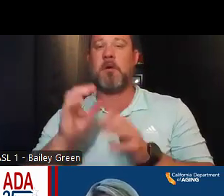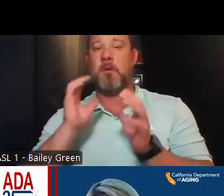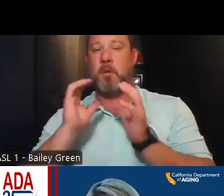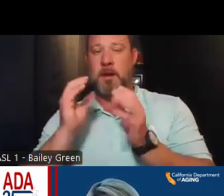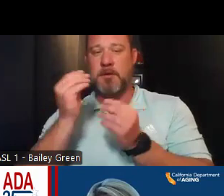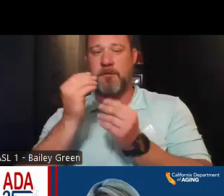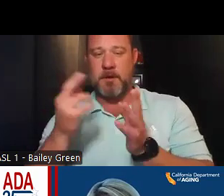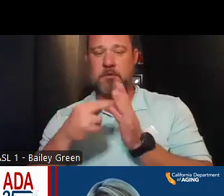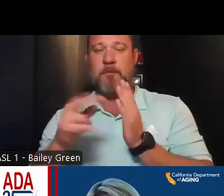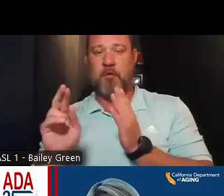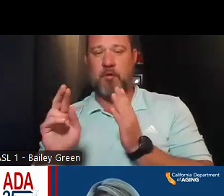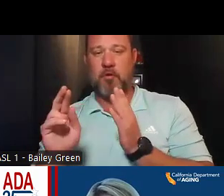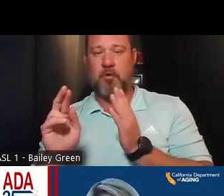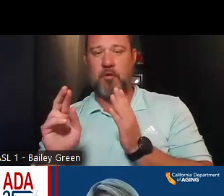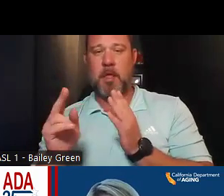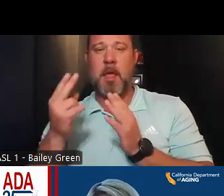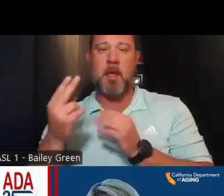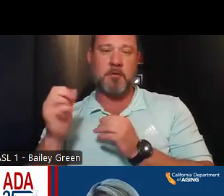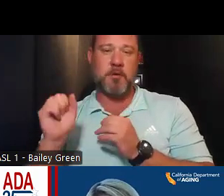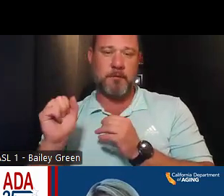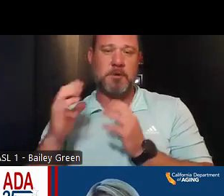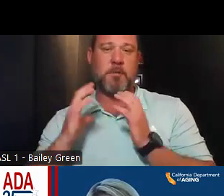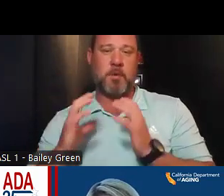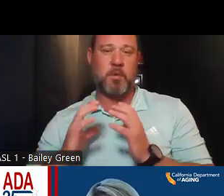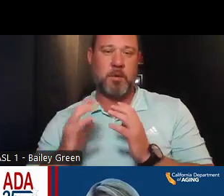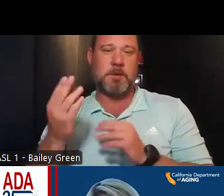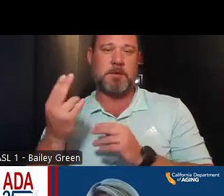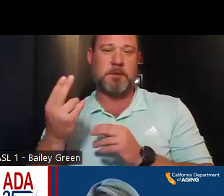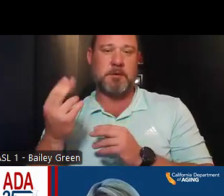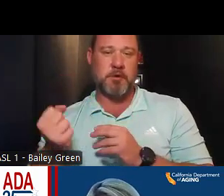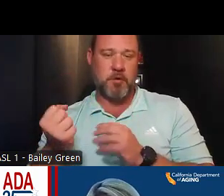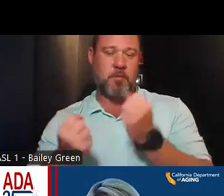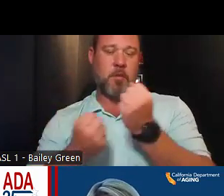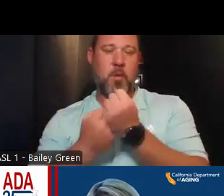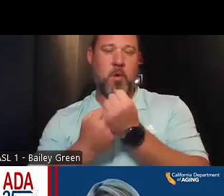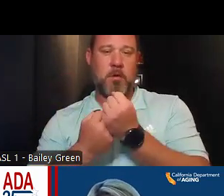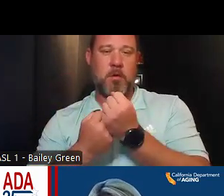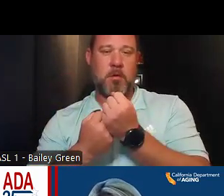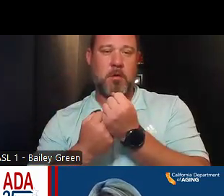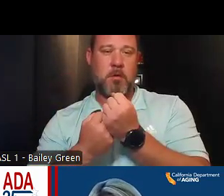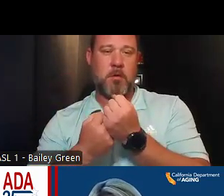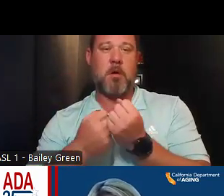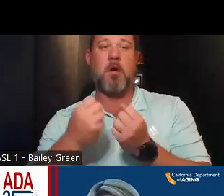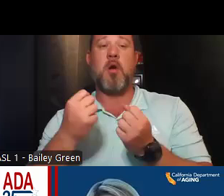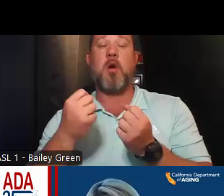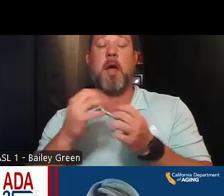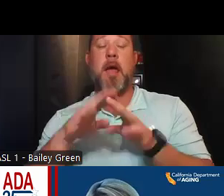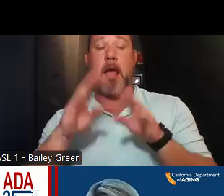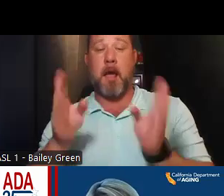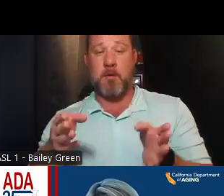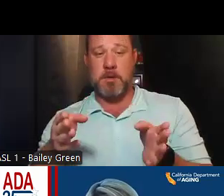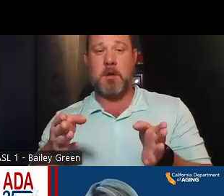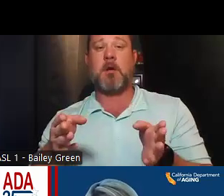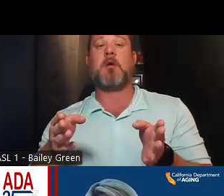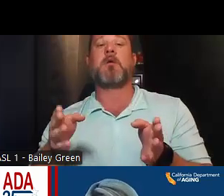and referral services, health services and community supports, housing,